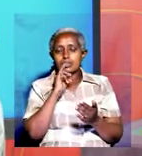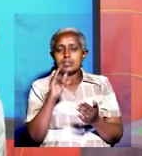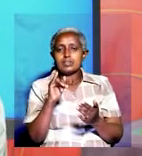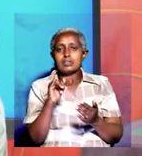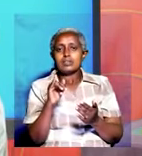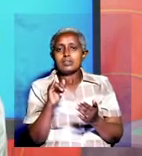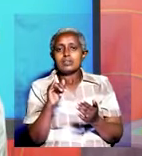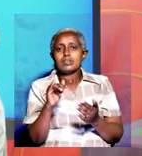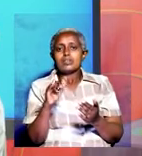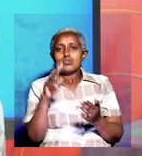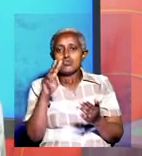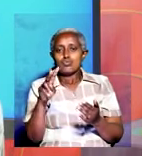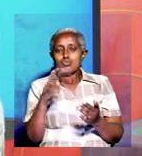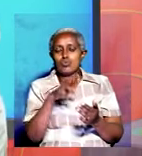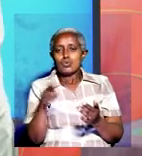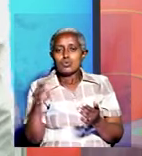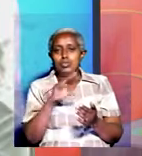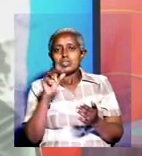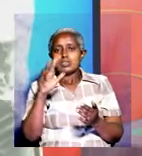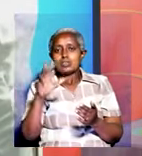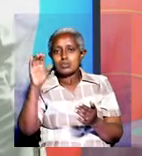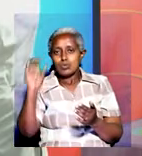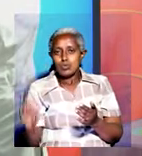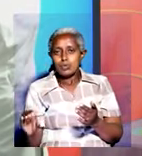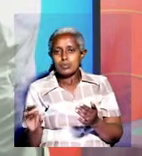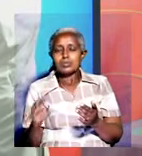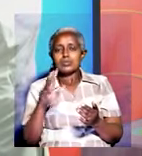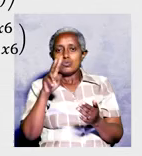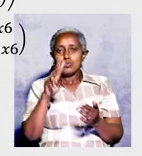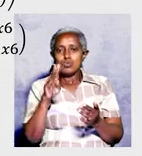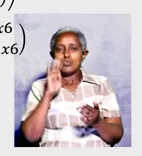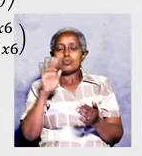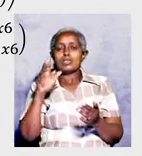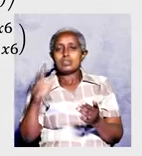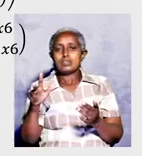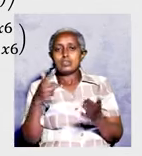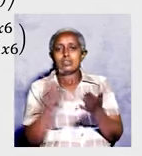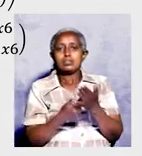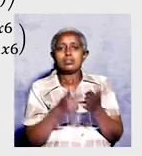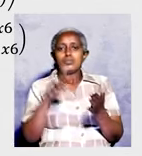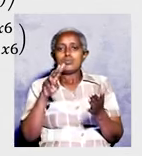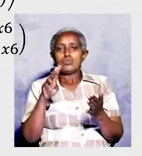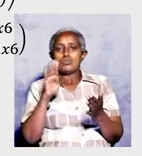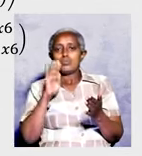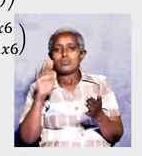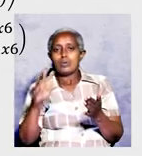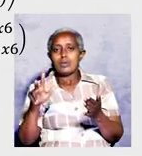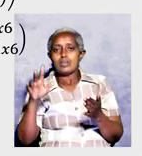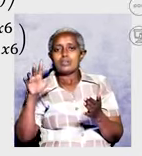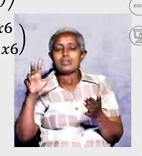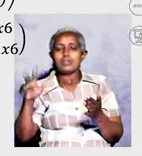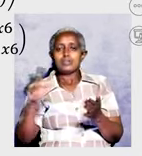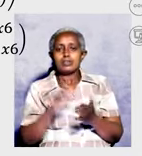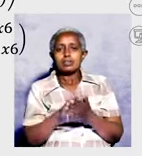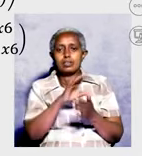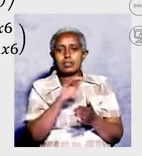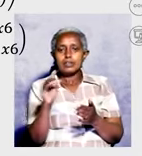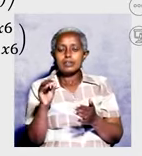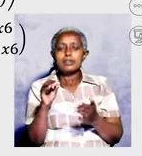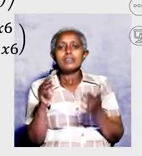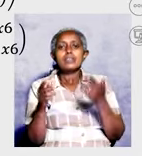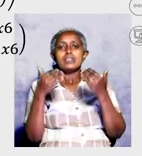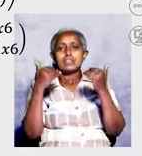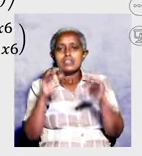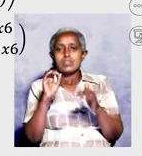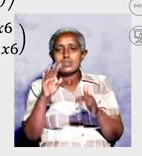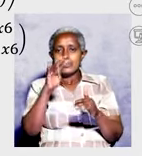has 2 rows and 3 columns, 2 by 3. This it is 2 by 3. And the